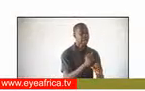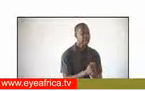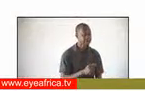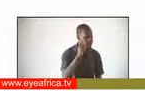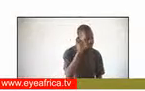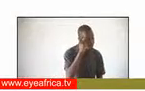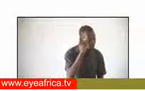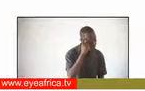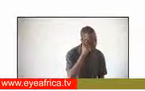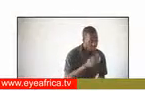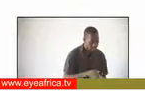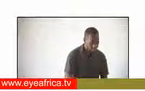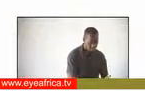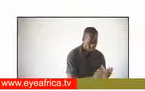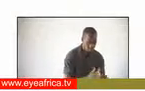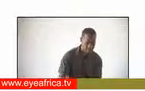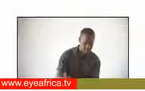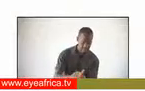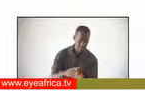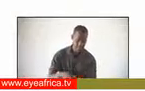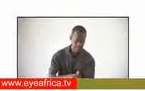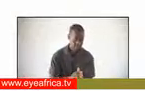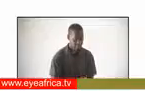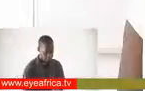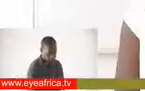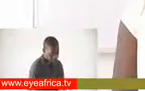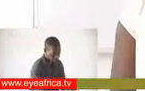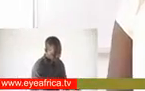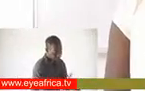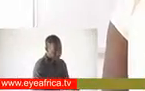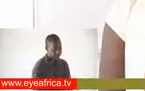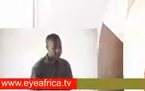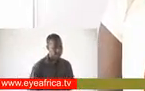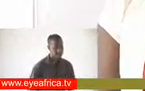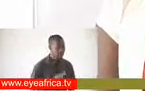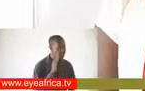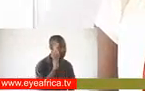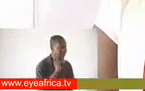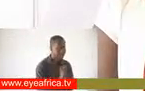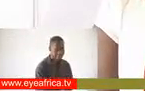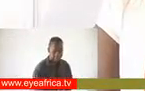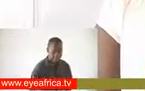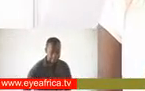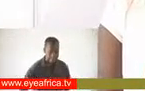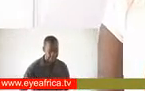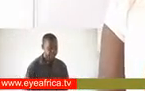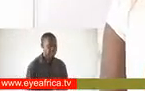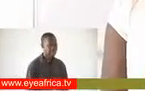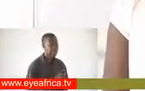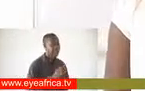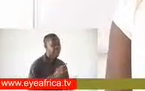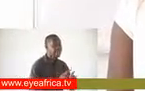know the protocols that you are to follow when writing any kind of letter.